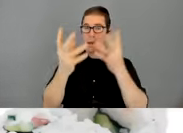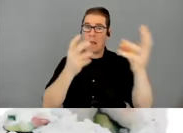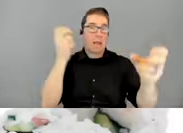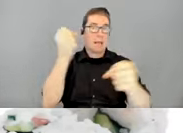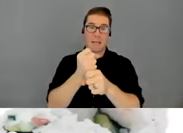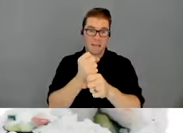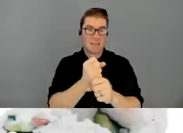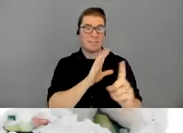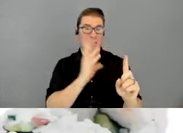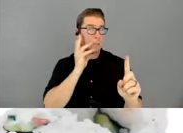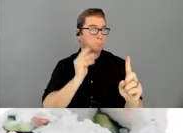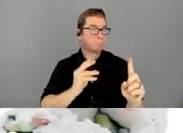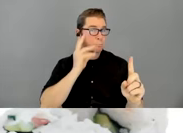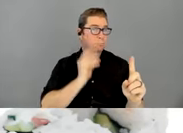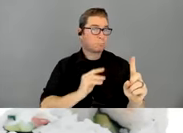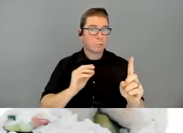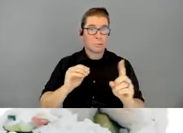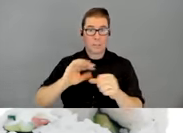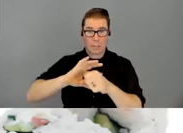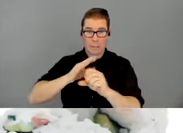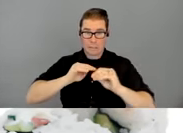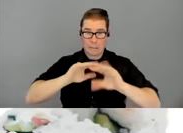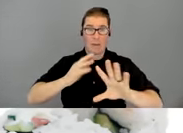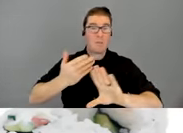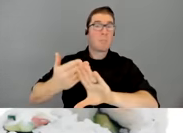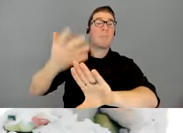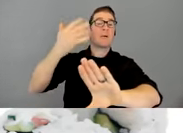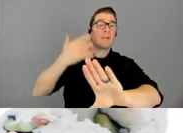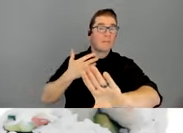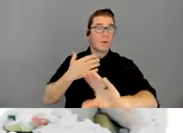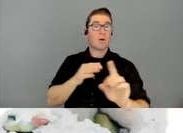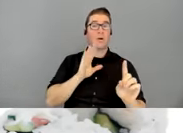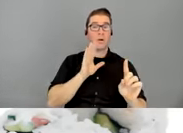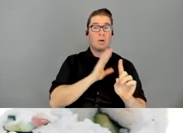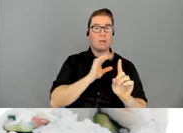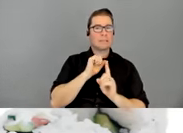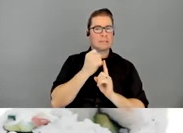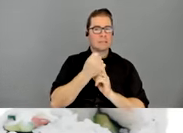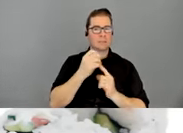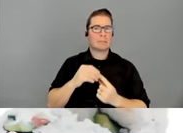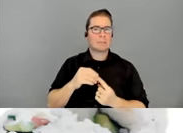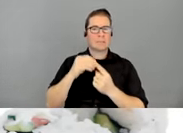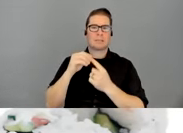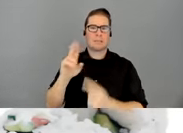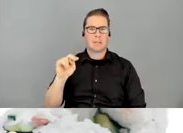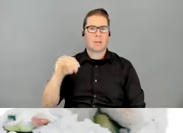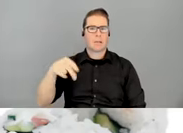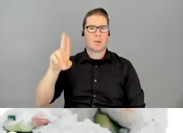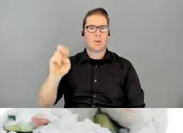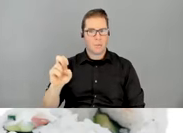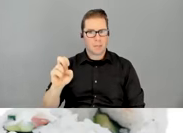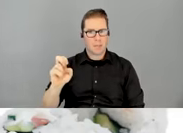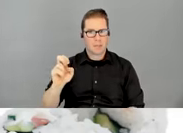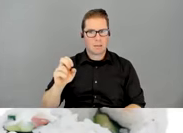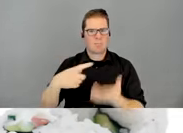prior to COVID, her issues were somewhat unique from a discipline standpoint, and